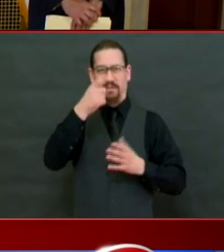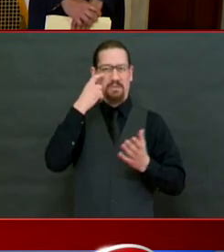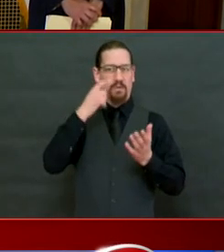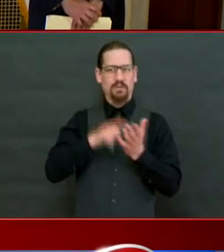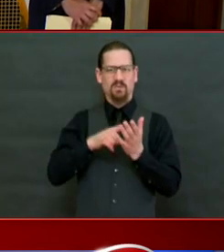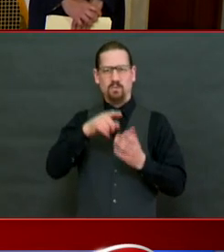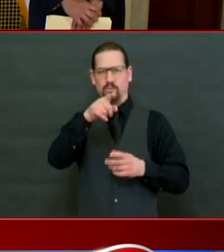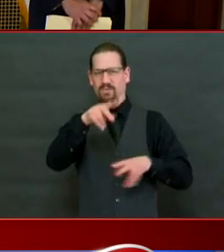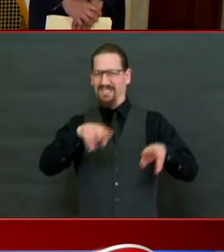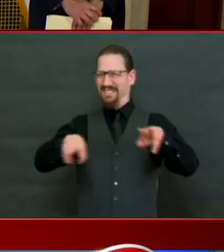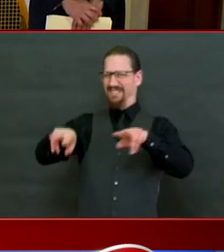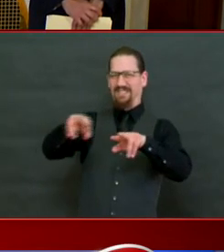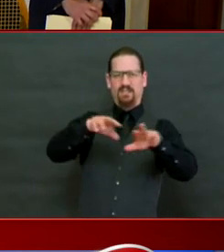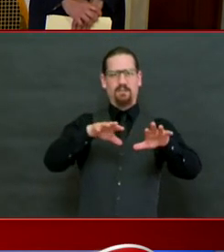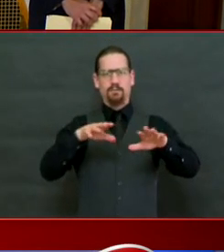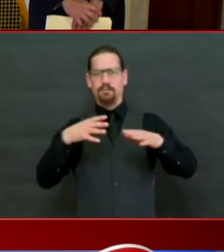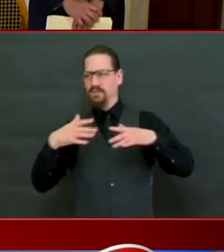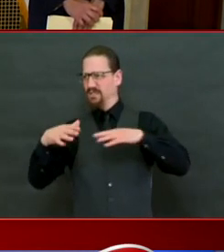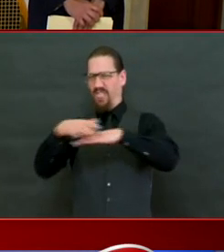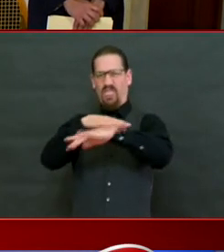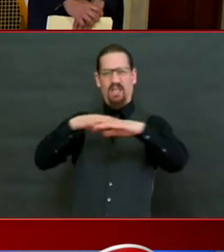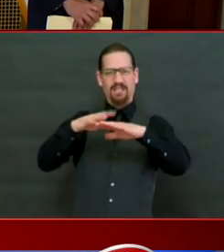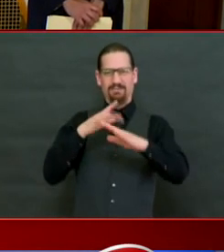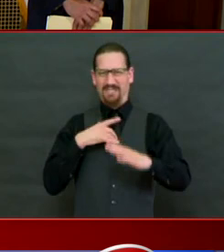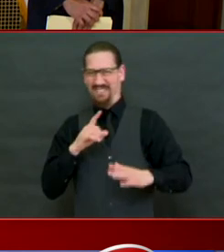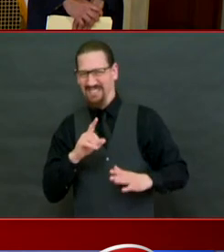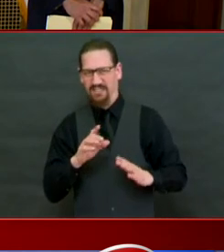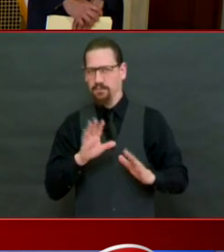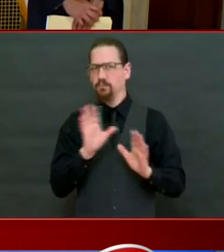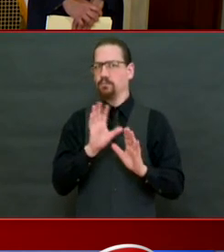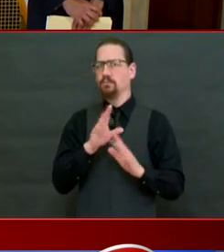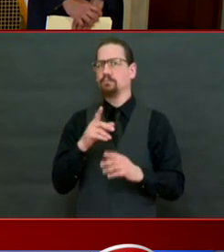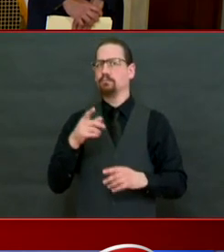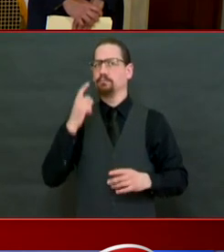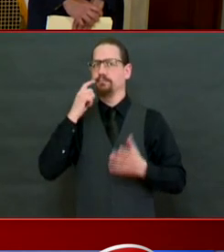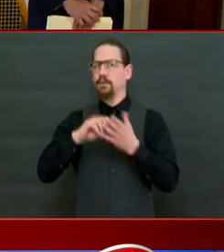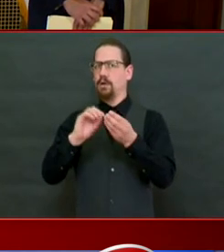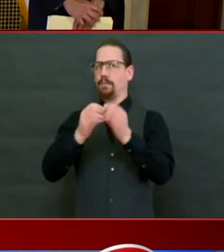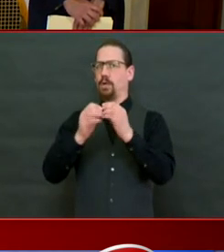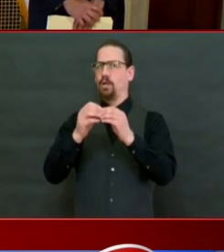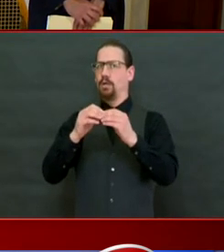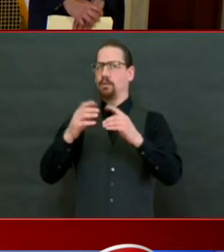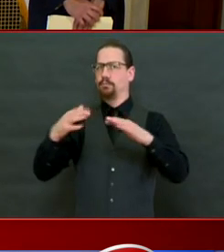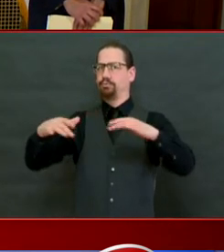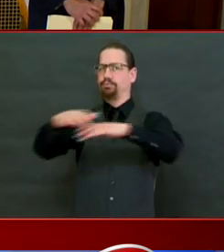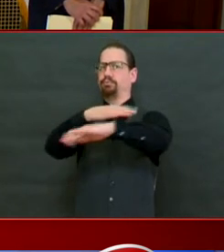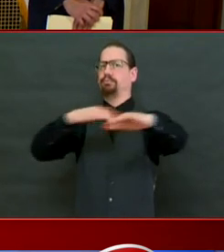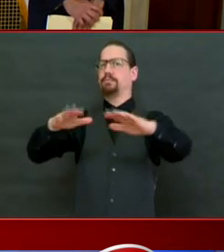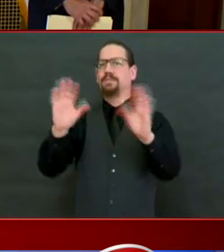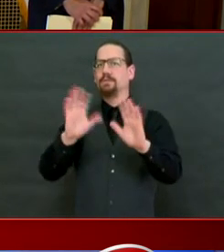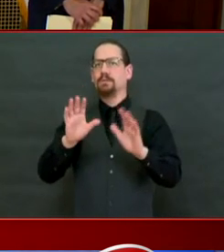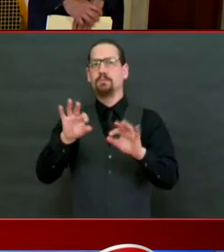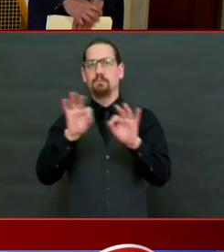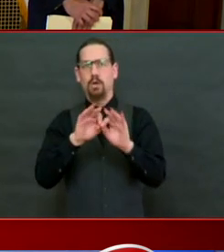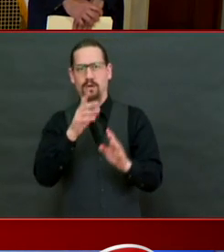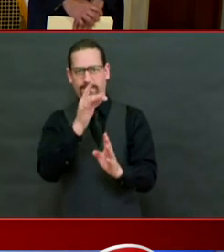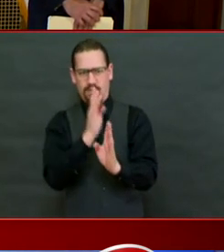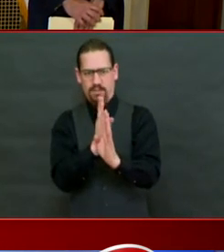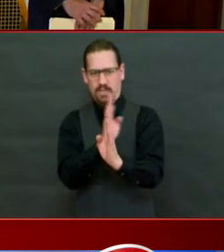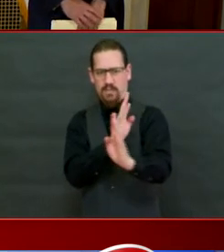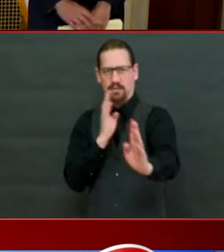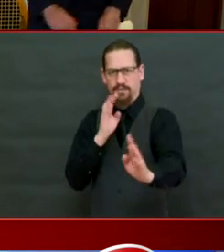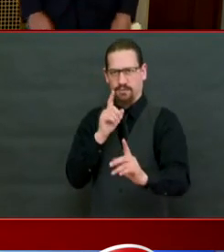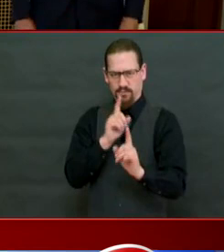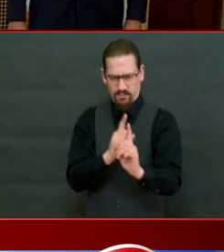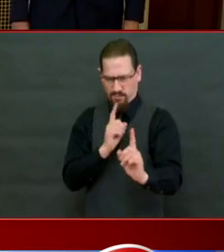wrong. That's how I think about it. It's simple. If you're in line someplace and you're in a crowd, if you're at work in a crowd, around